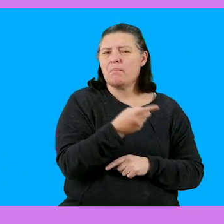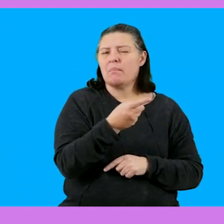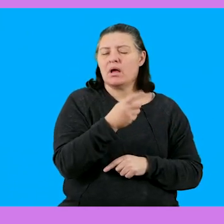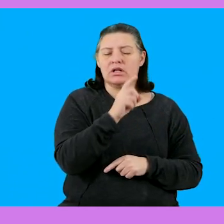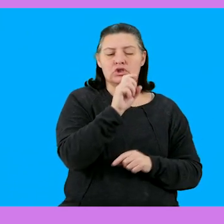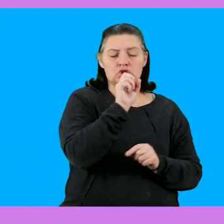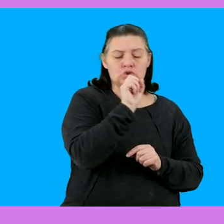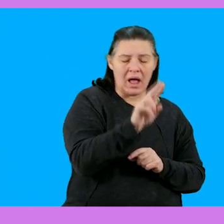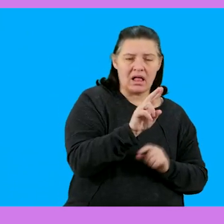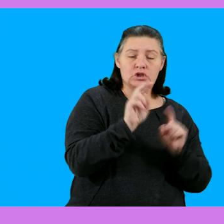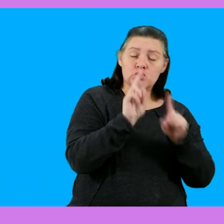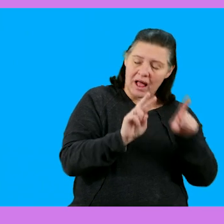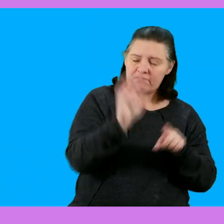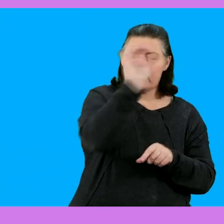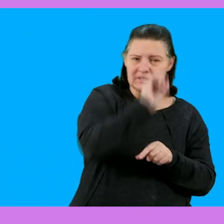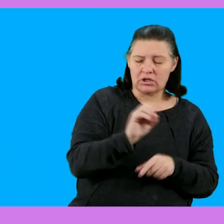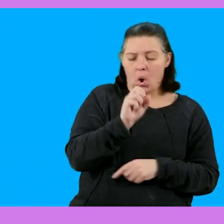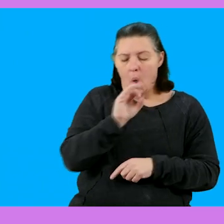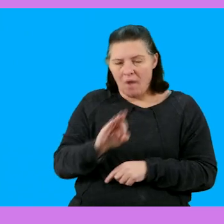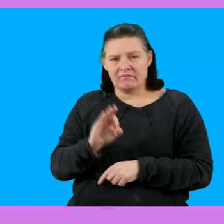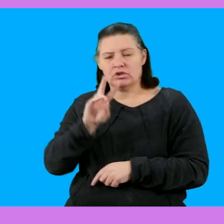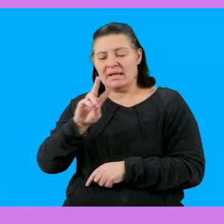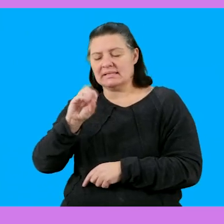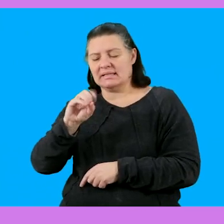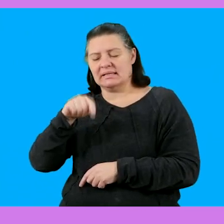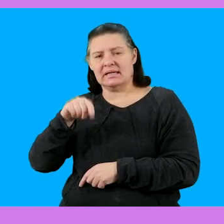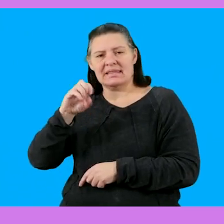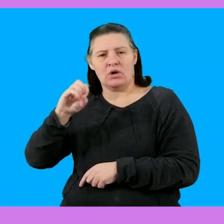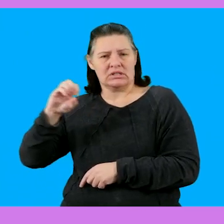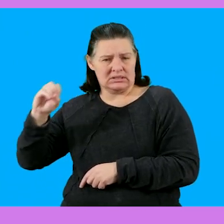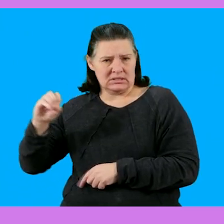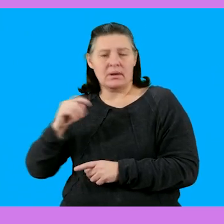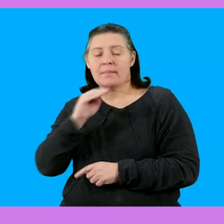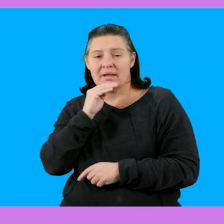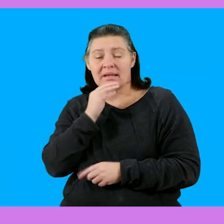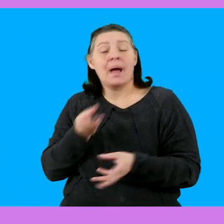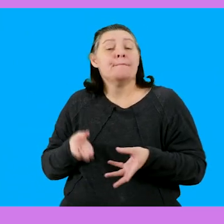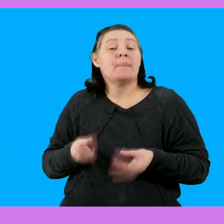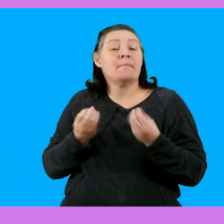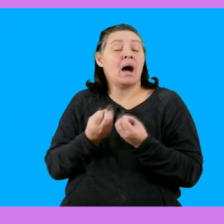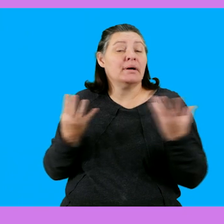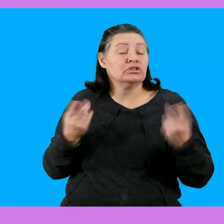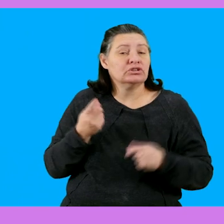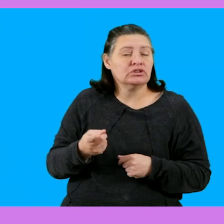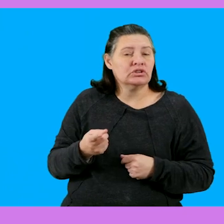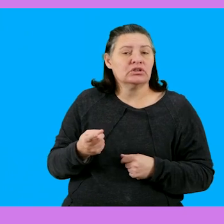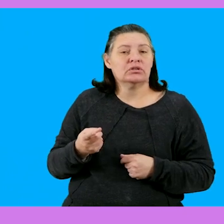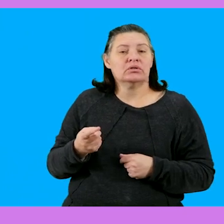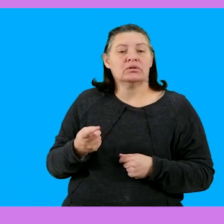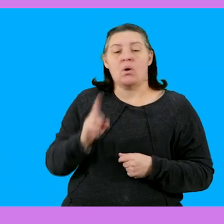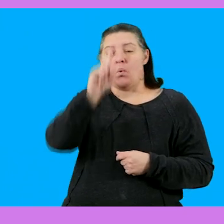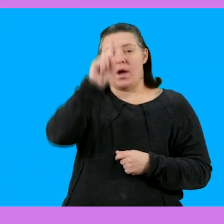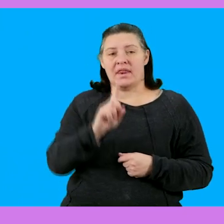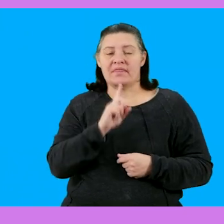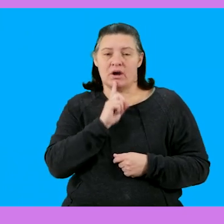20,000 rand. So that will give me 5,000 rand. Oh, sorry, not 5,000. That will give